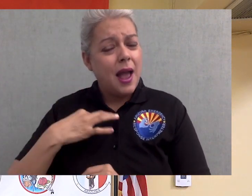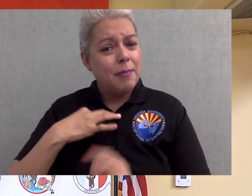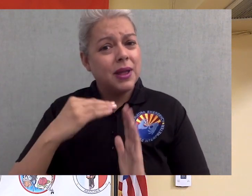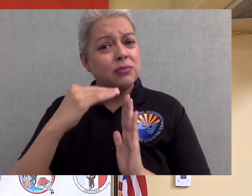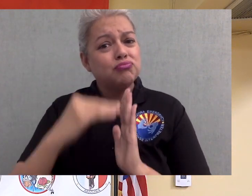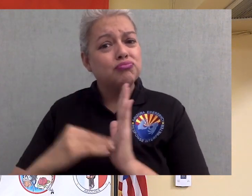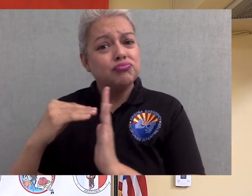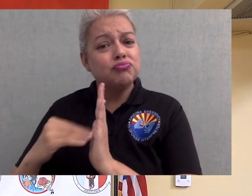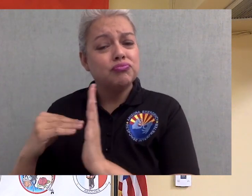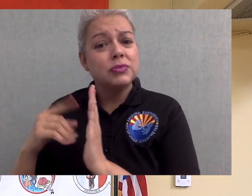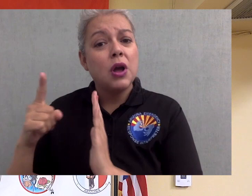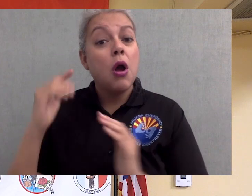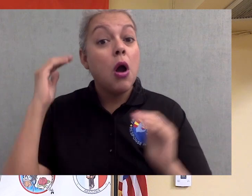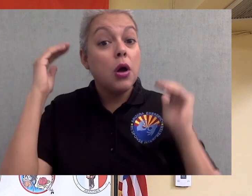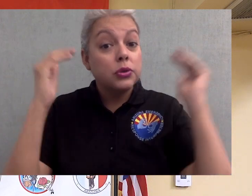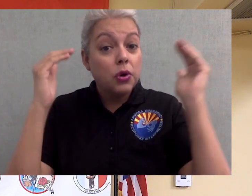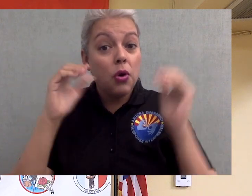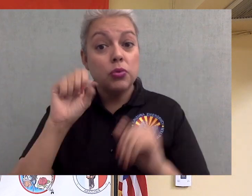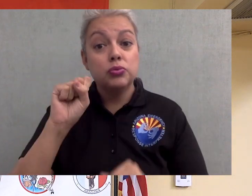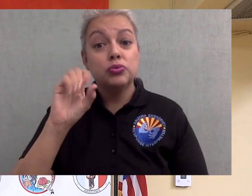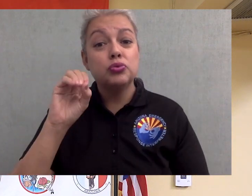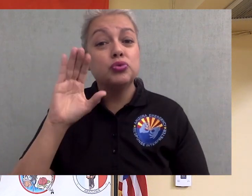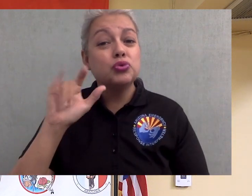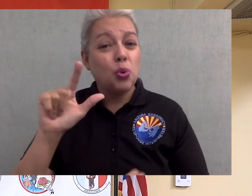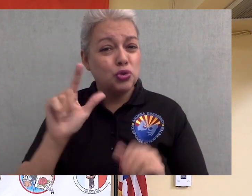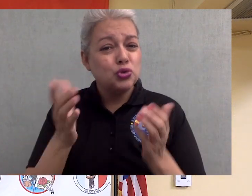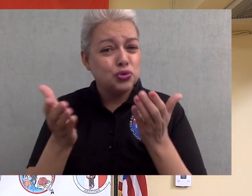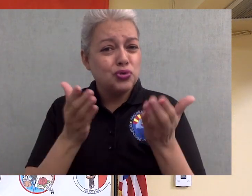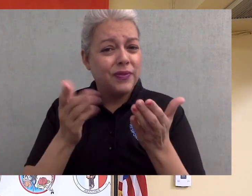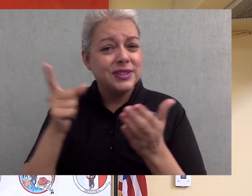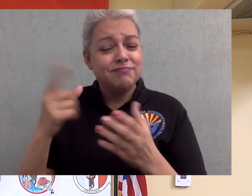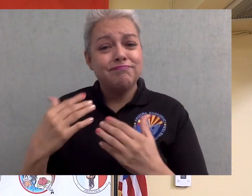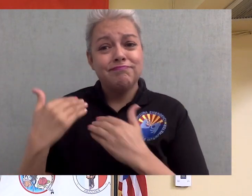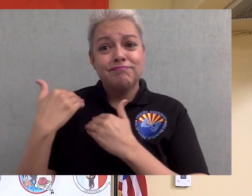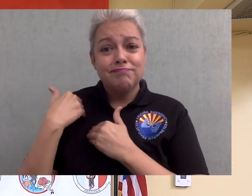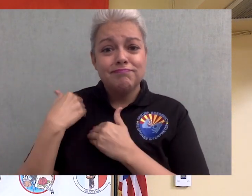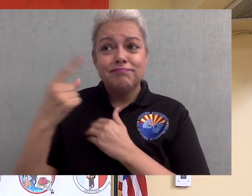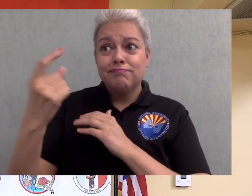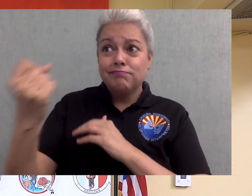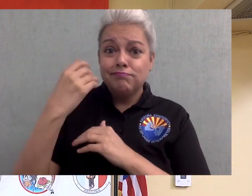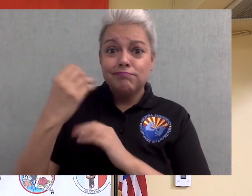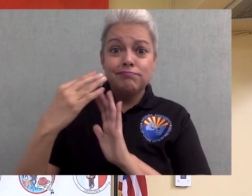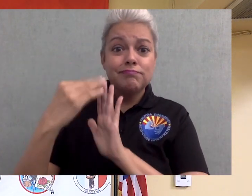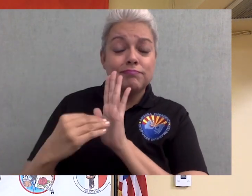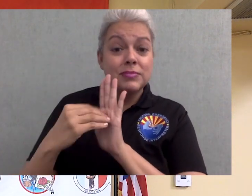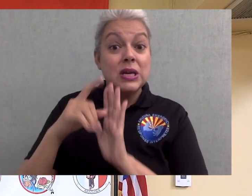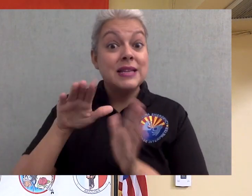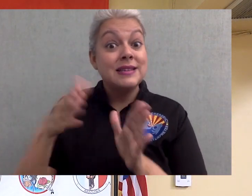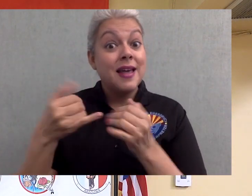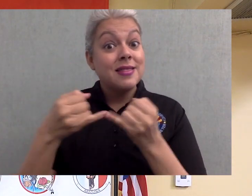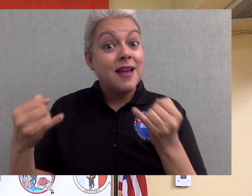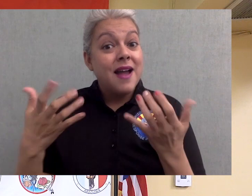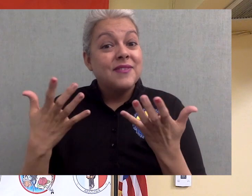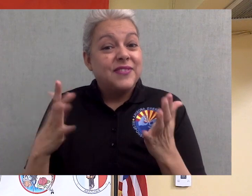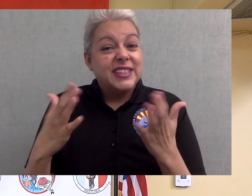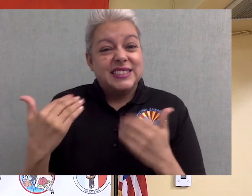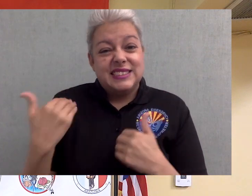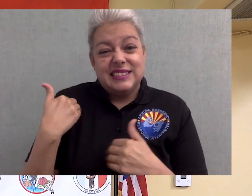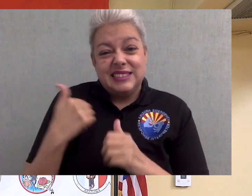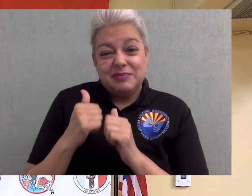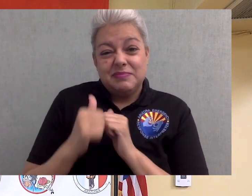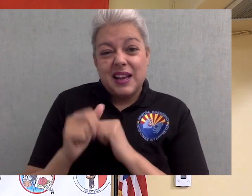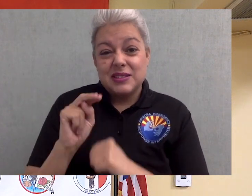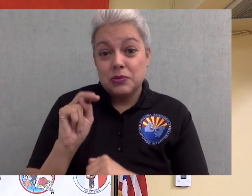that adult social services was taking. The deadline to submit an application did end on